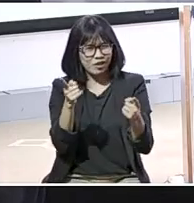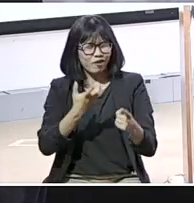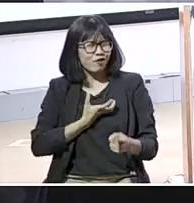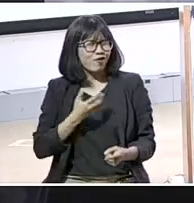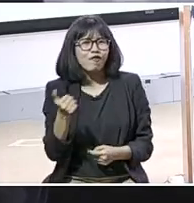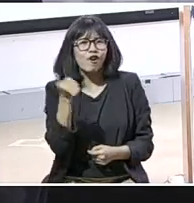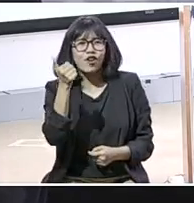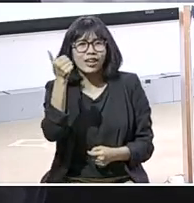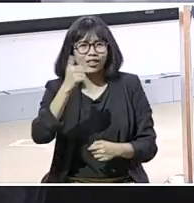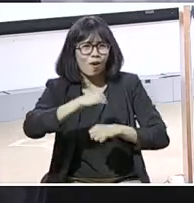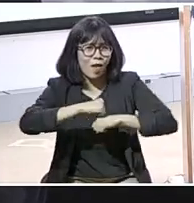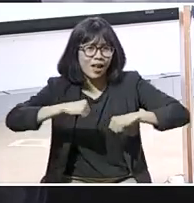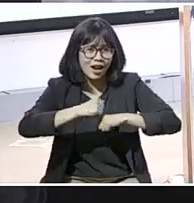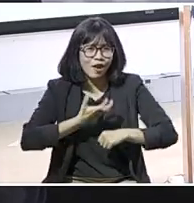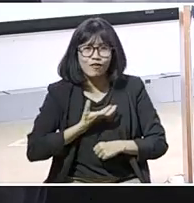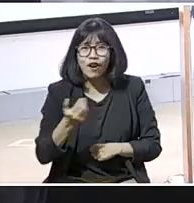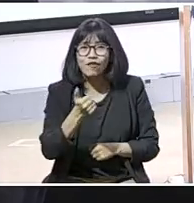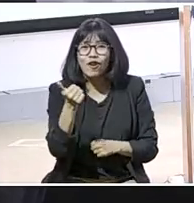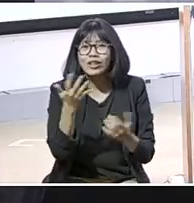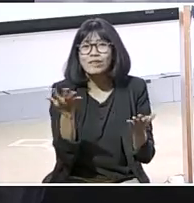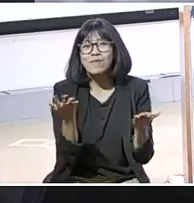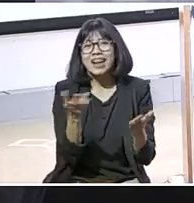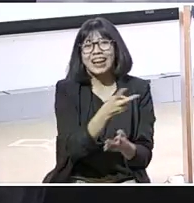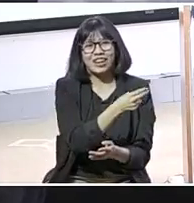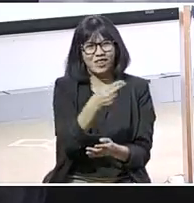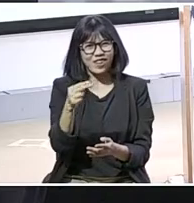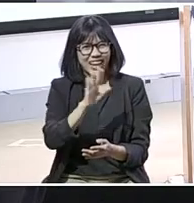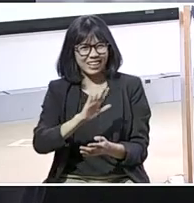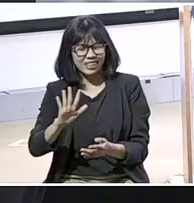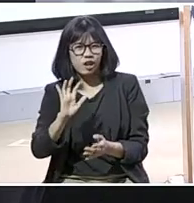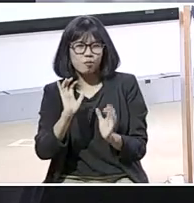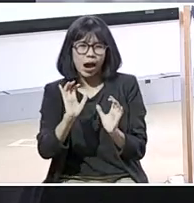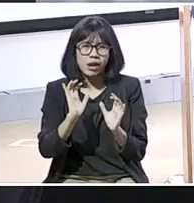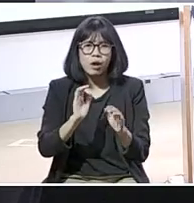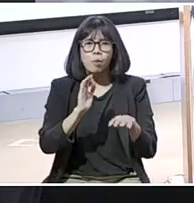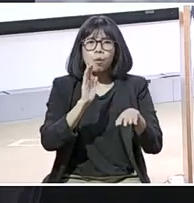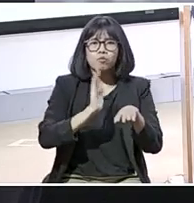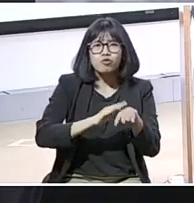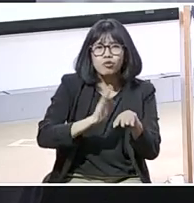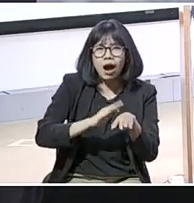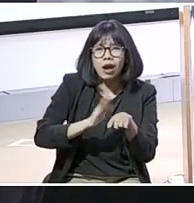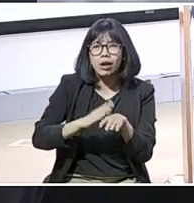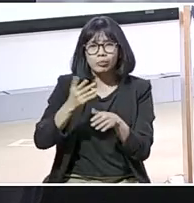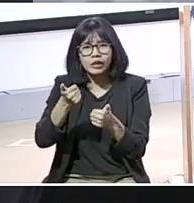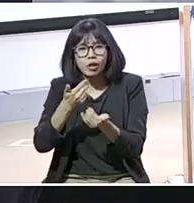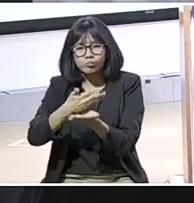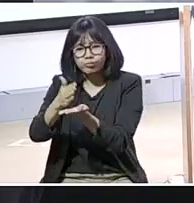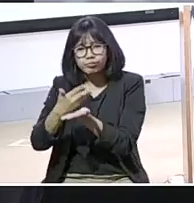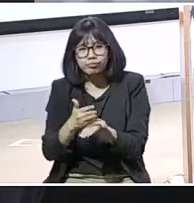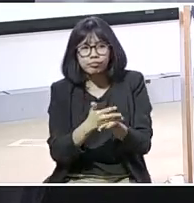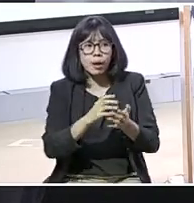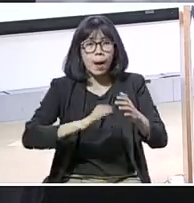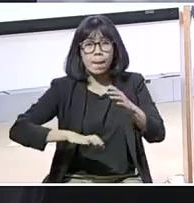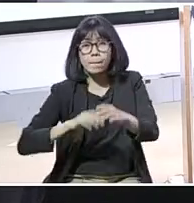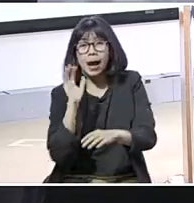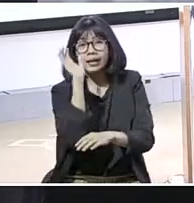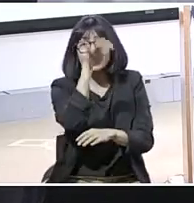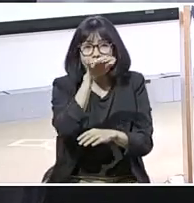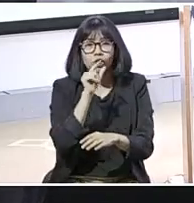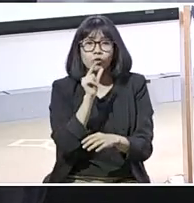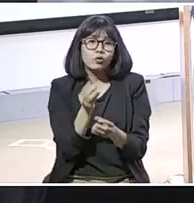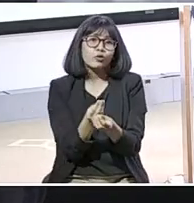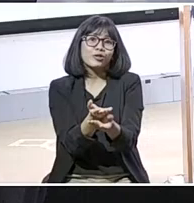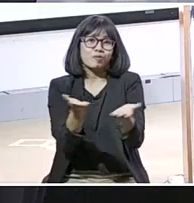Indonesia, exemplifies our underlying cultural bonds. Basketball is for